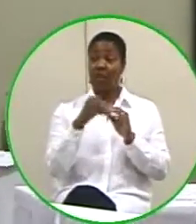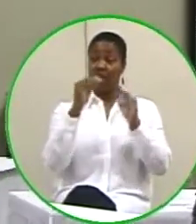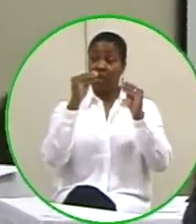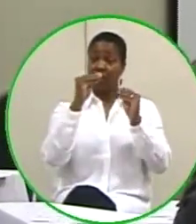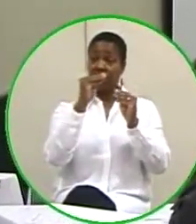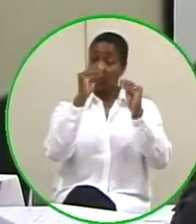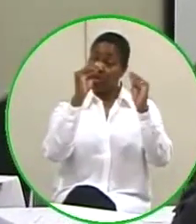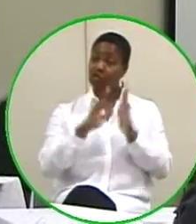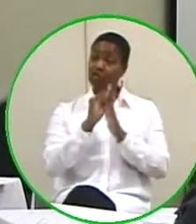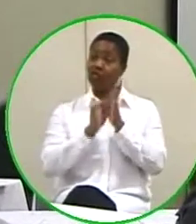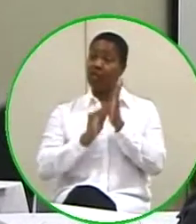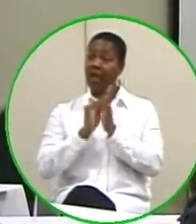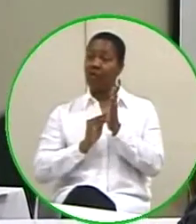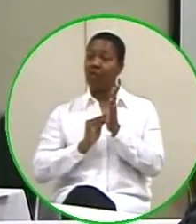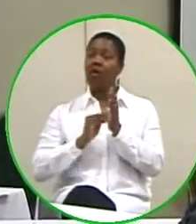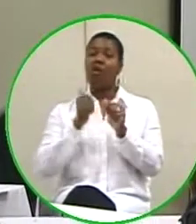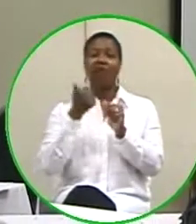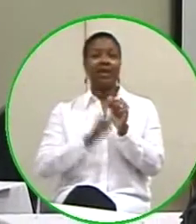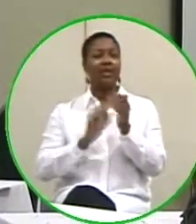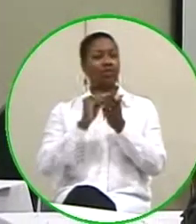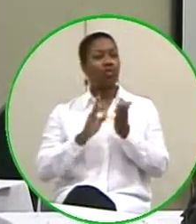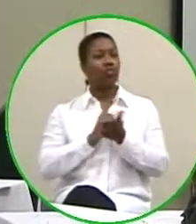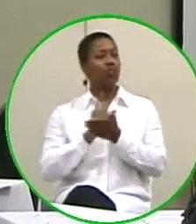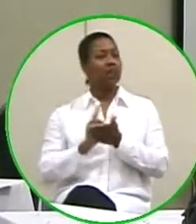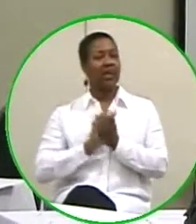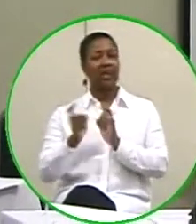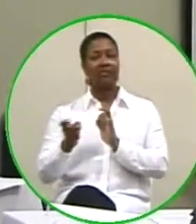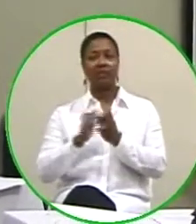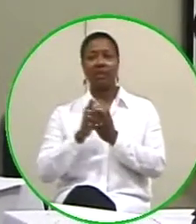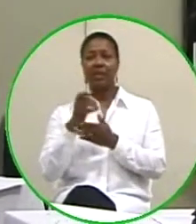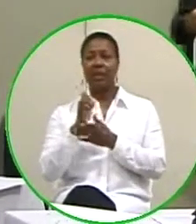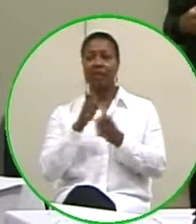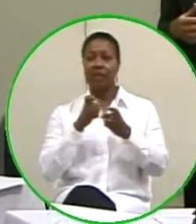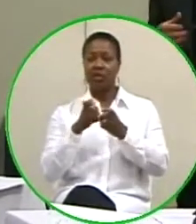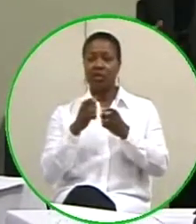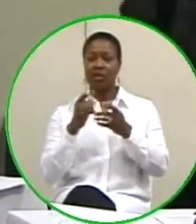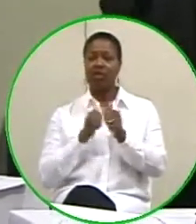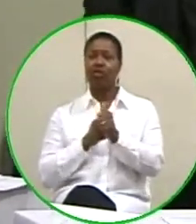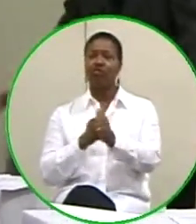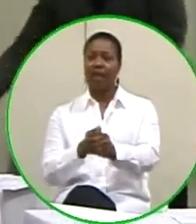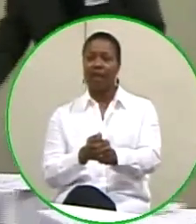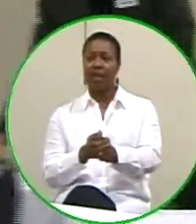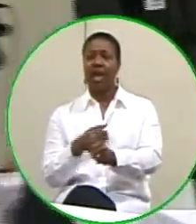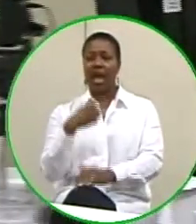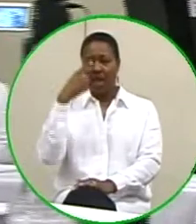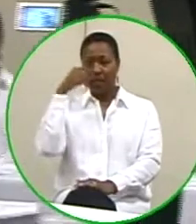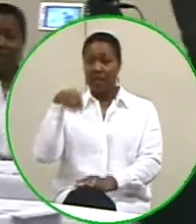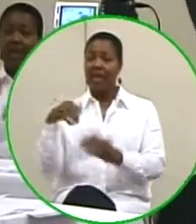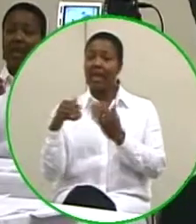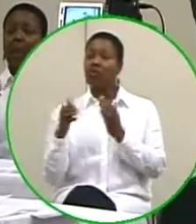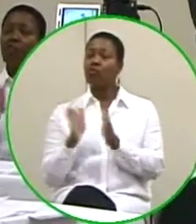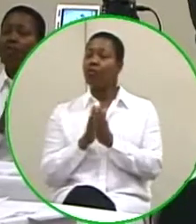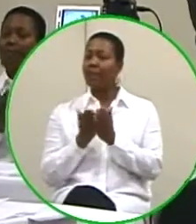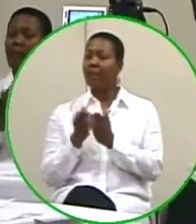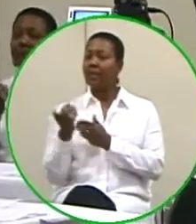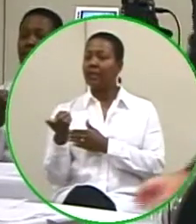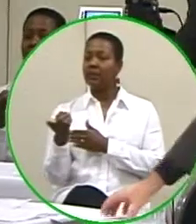teacher fills out on each student weekly and gives them to the case manager so that they're tracking. And I think in your packets,